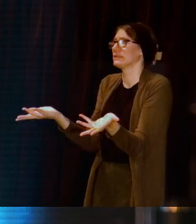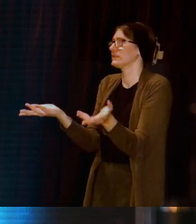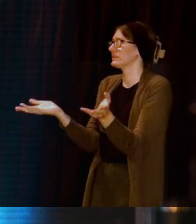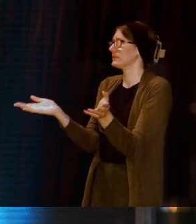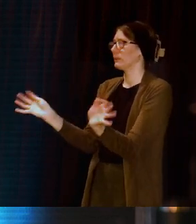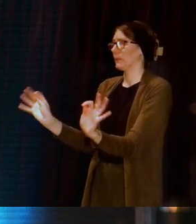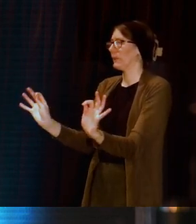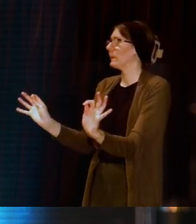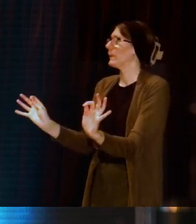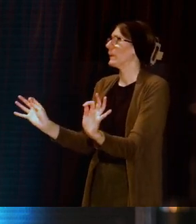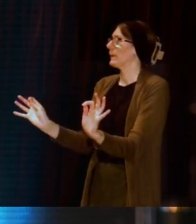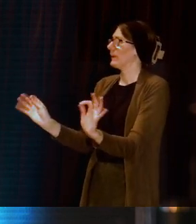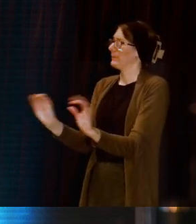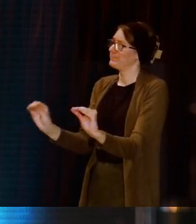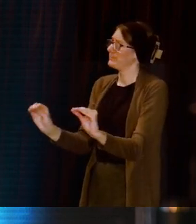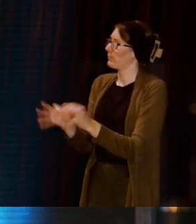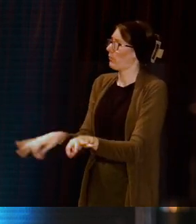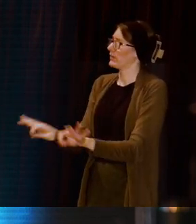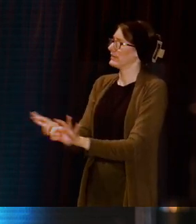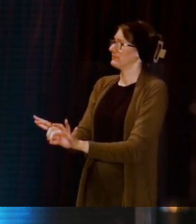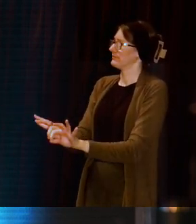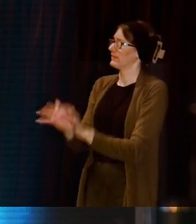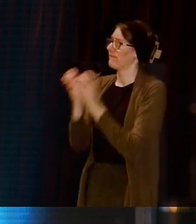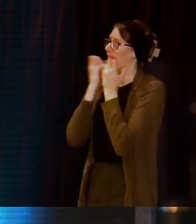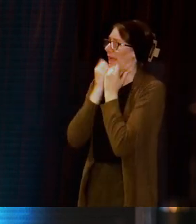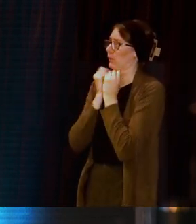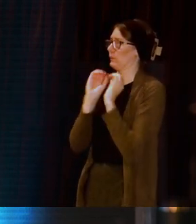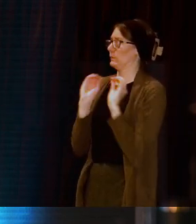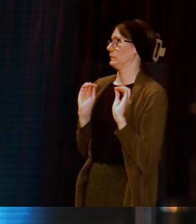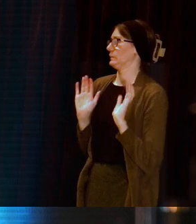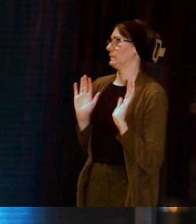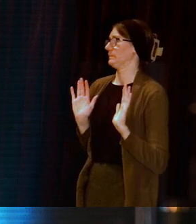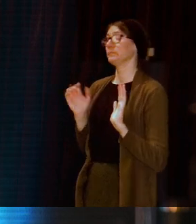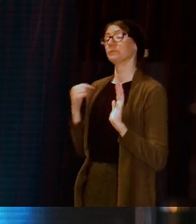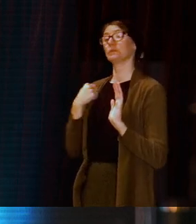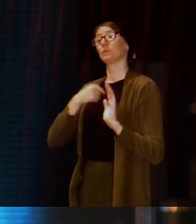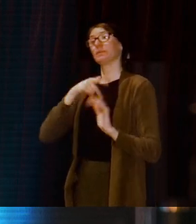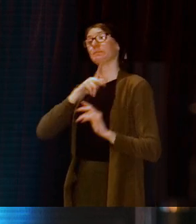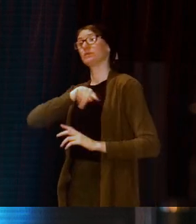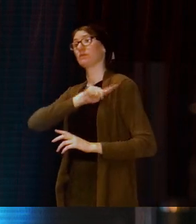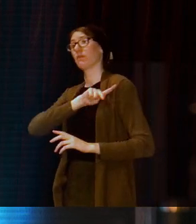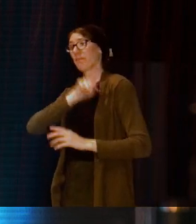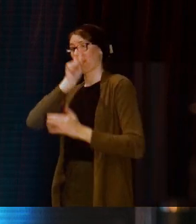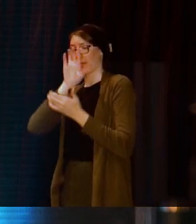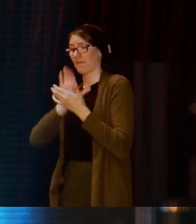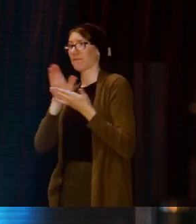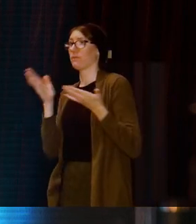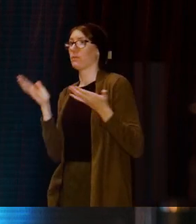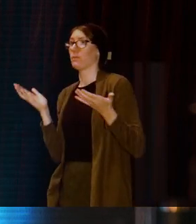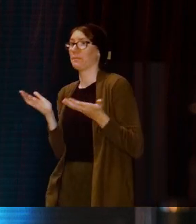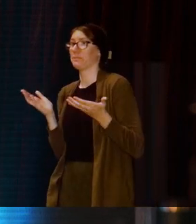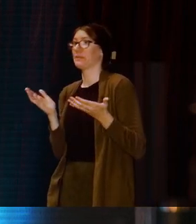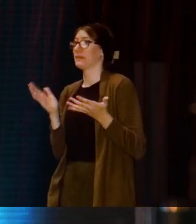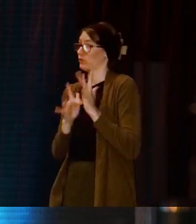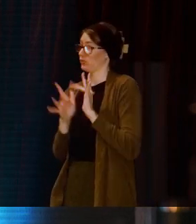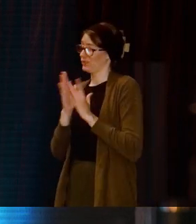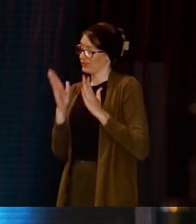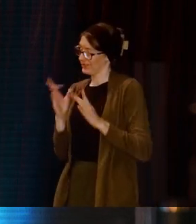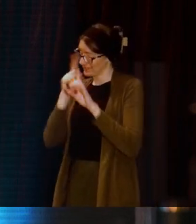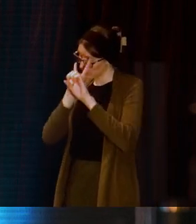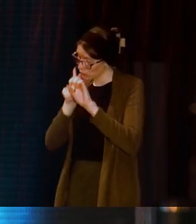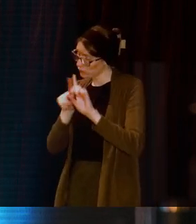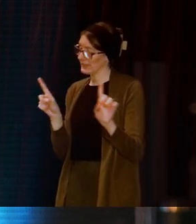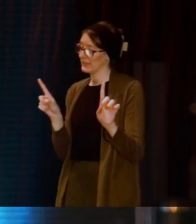no significance beyond that whatsoever. What we personally believe about Israel, again, and this is where Christians are going to